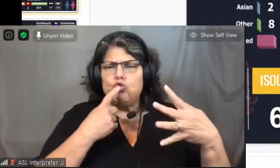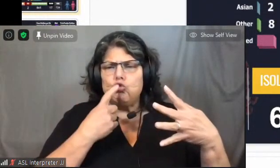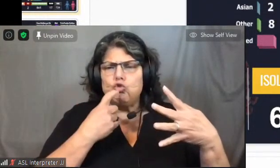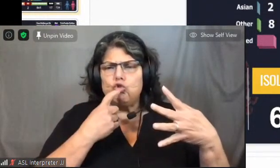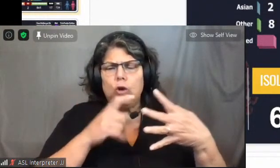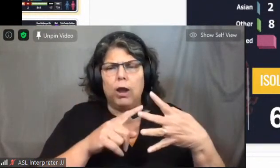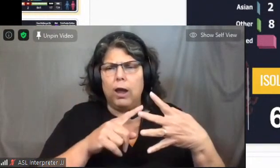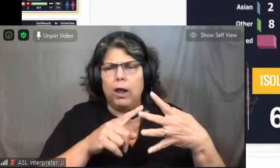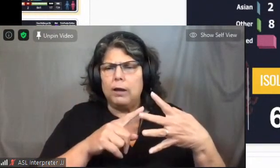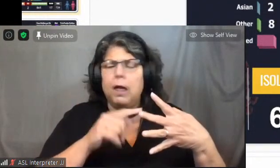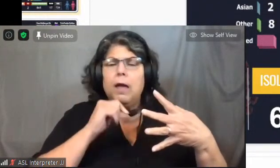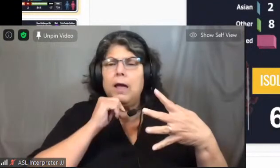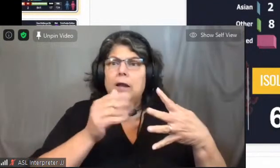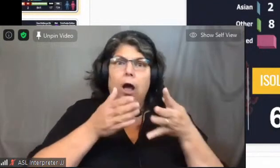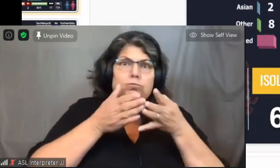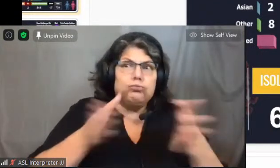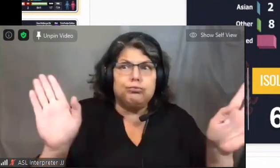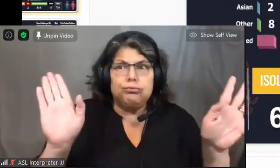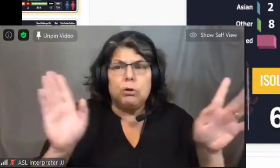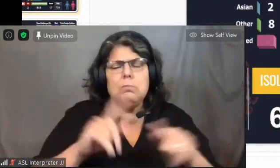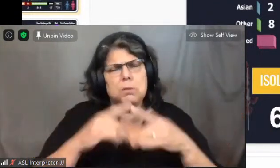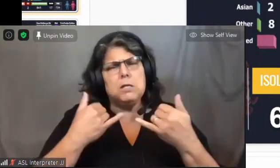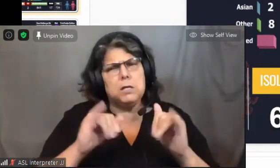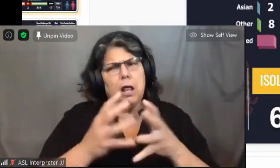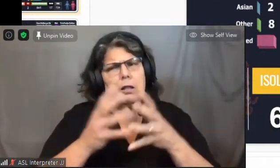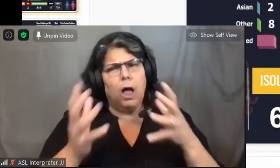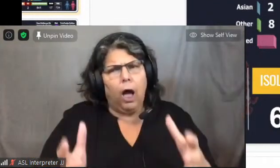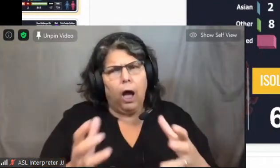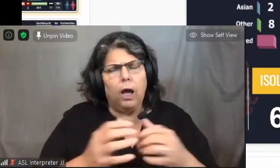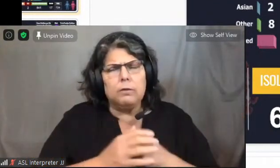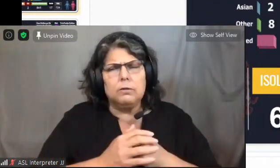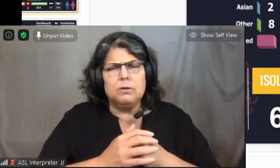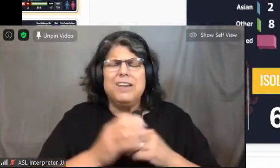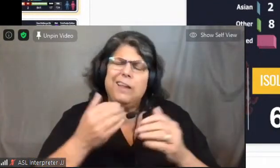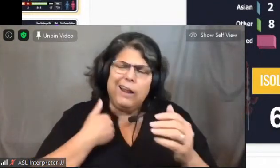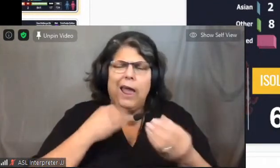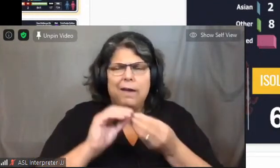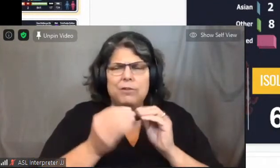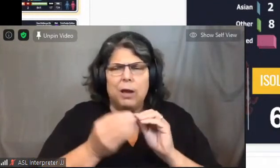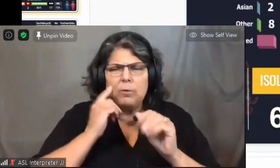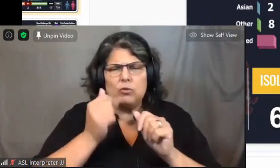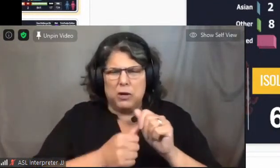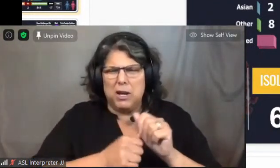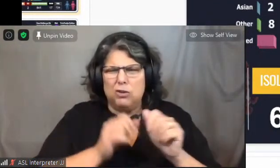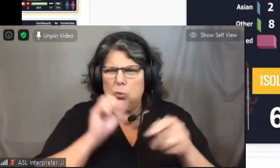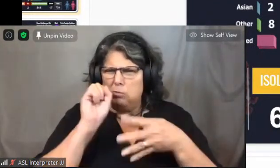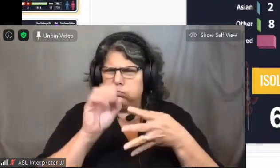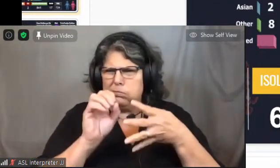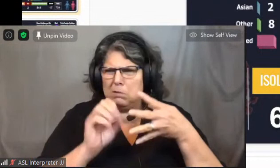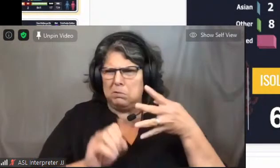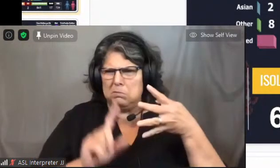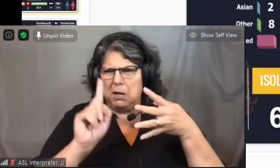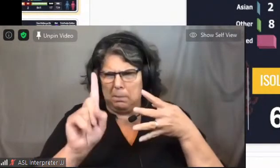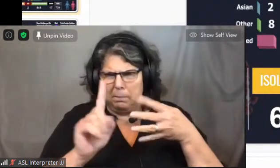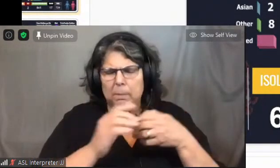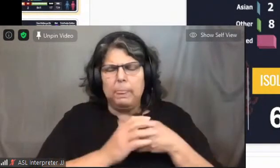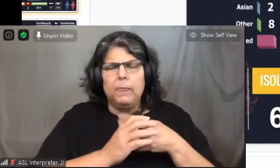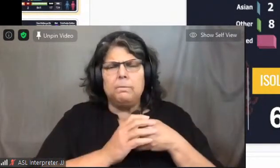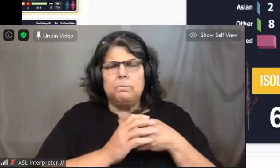longer widespread, but substantial. And we have numbers for each of these, so I'll go over that in a minute. But what that means